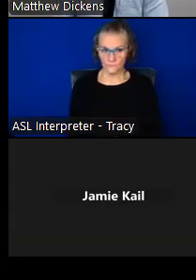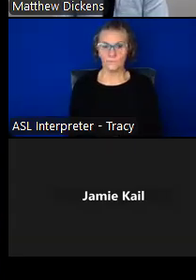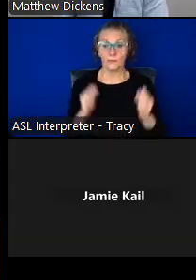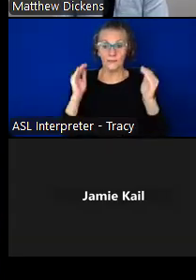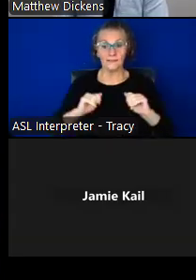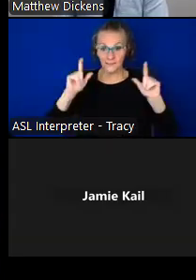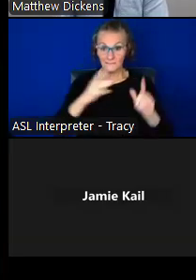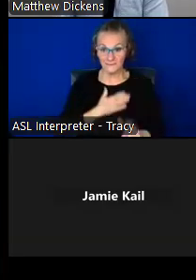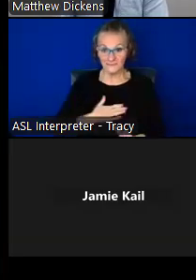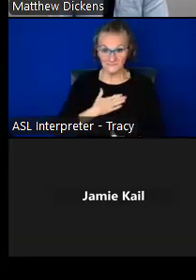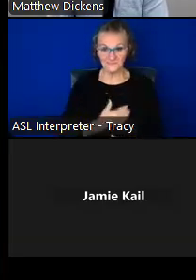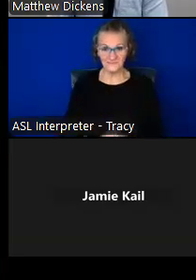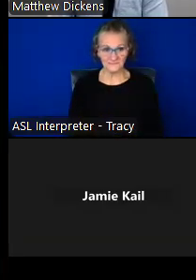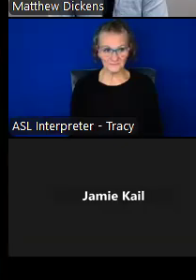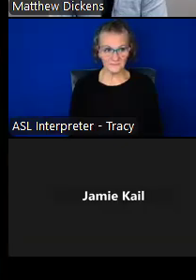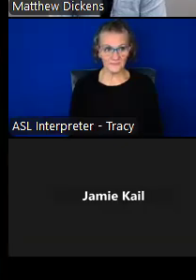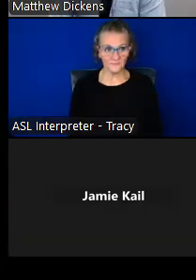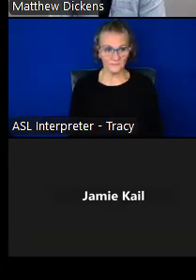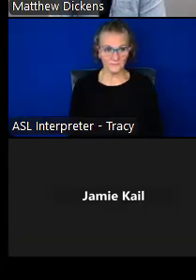Next slide, please.